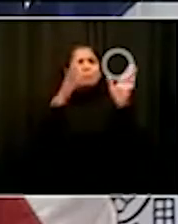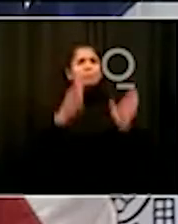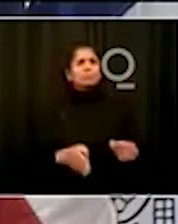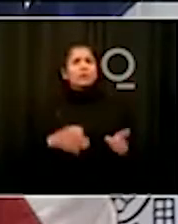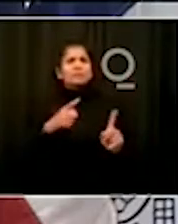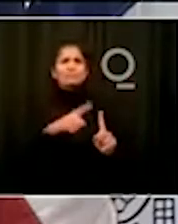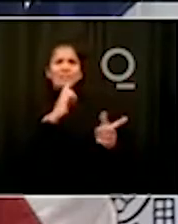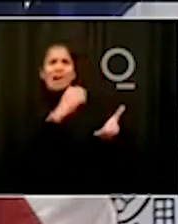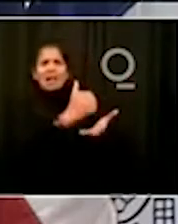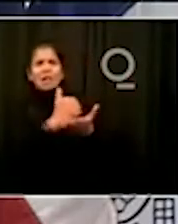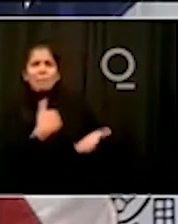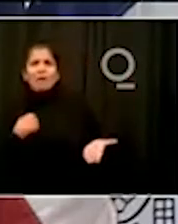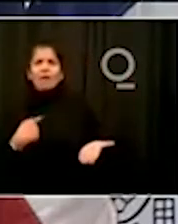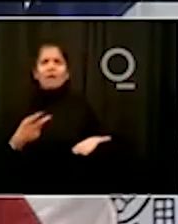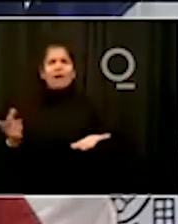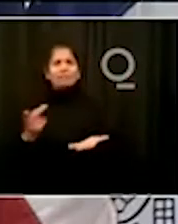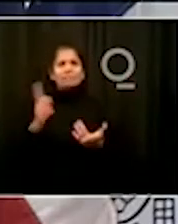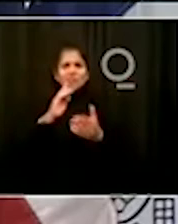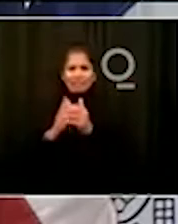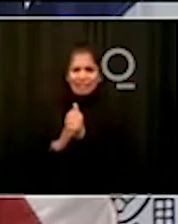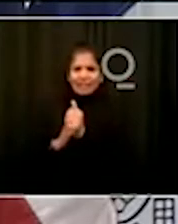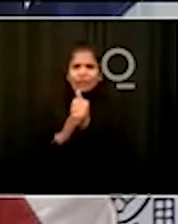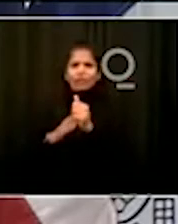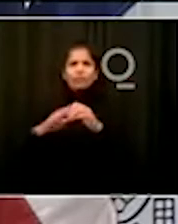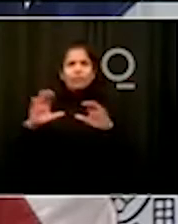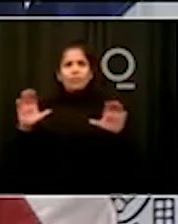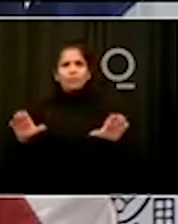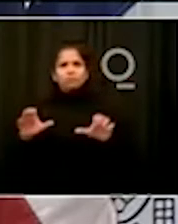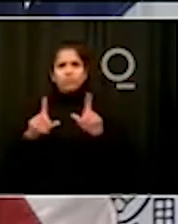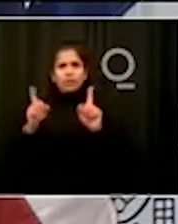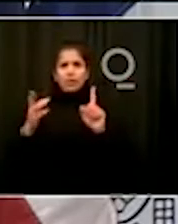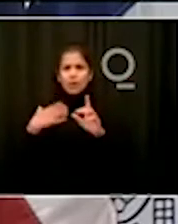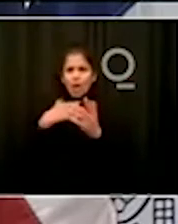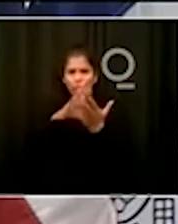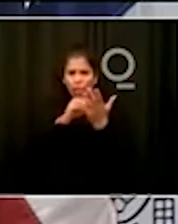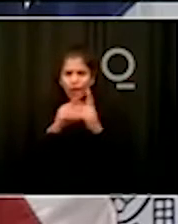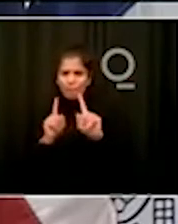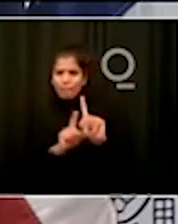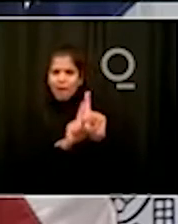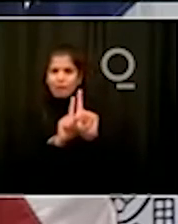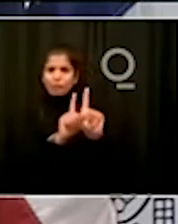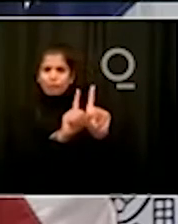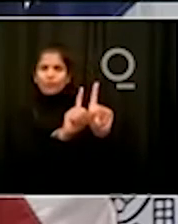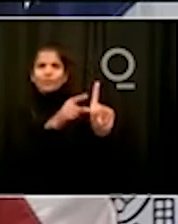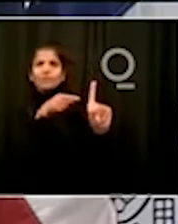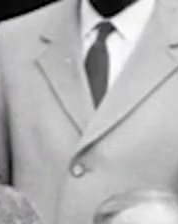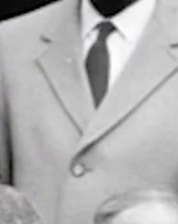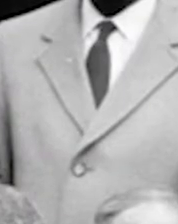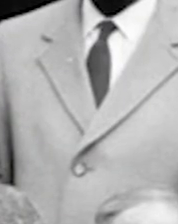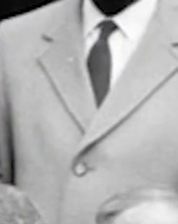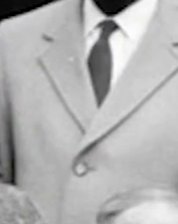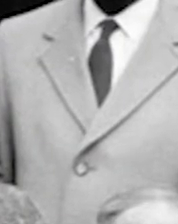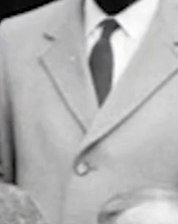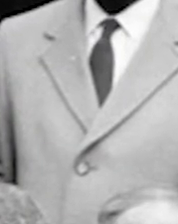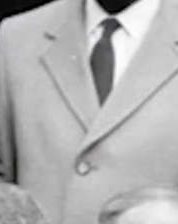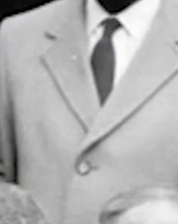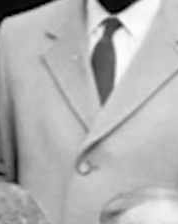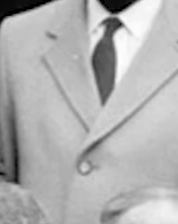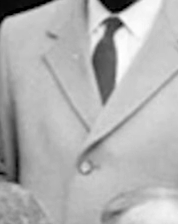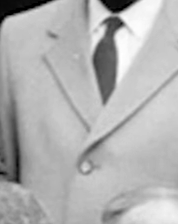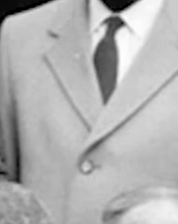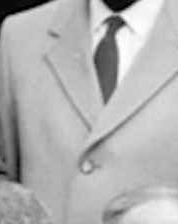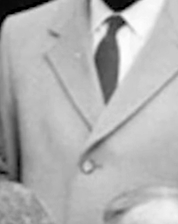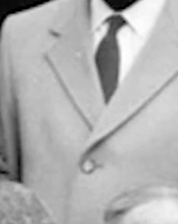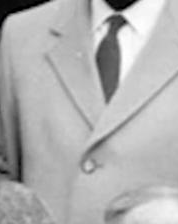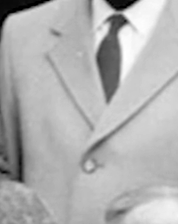A stunned mayor during his daily briefings on coronavirus, now spending time just hours after his former employer, the first African-American